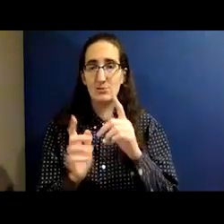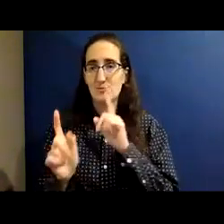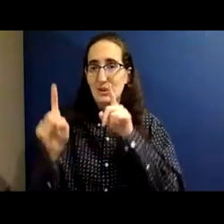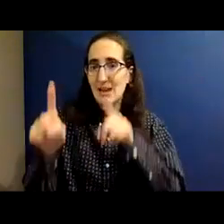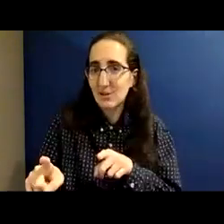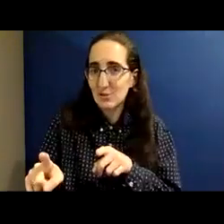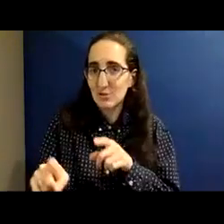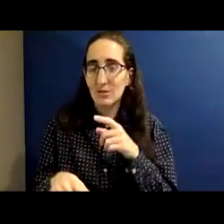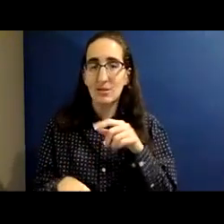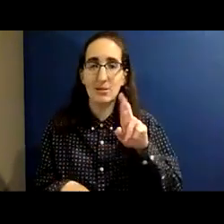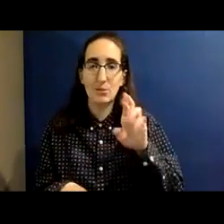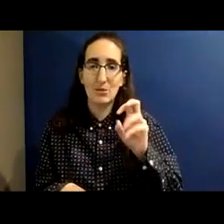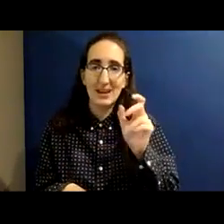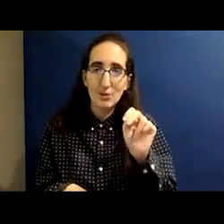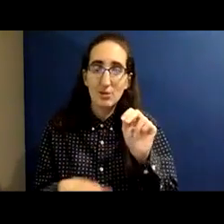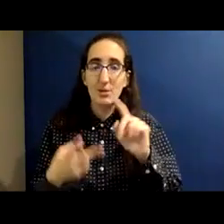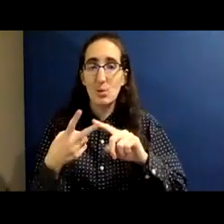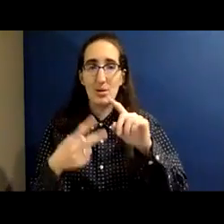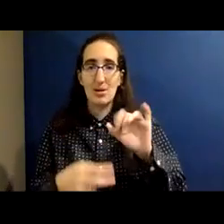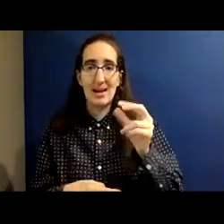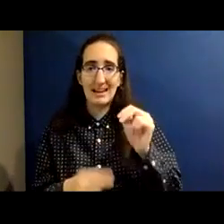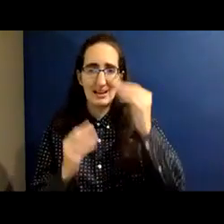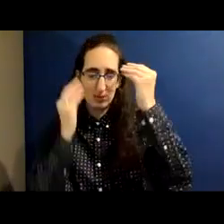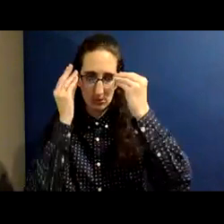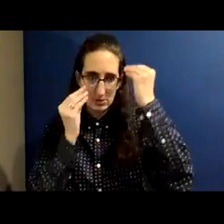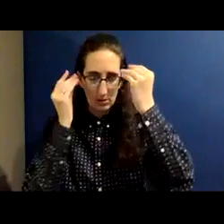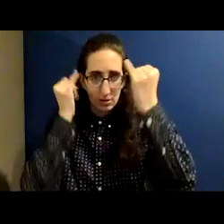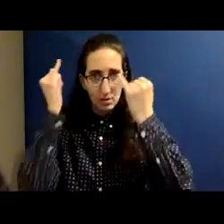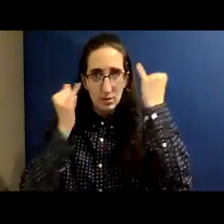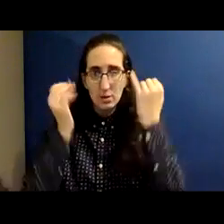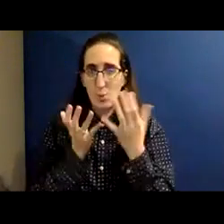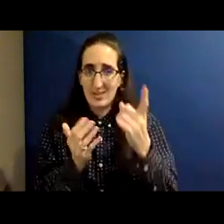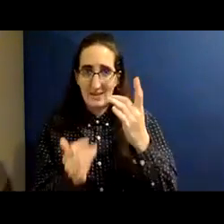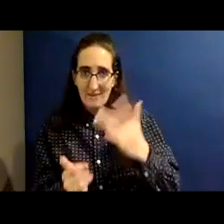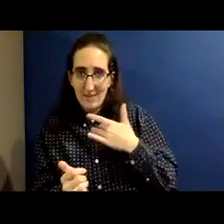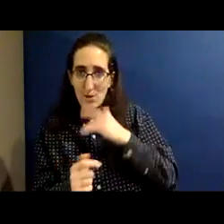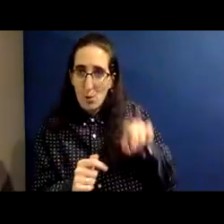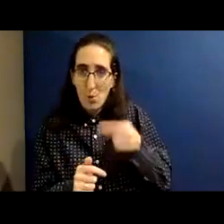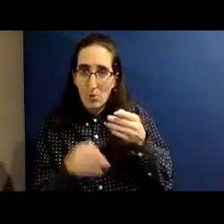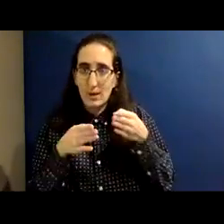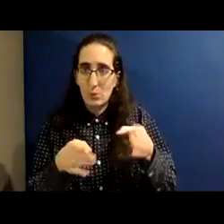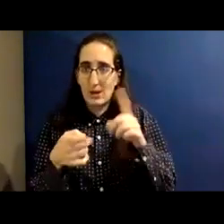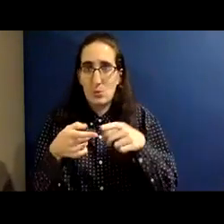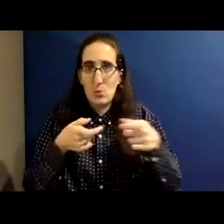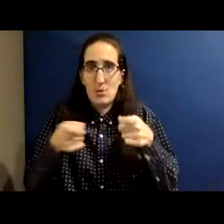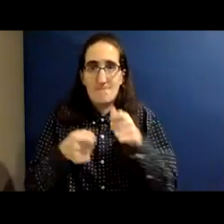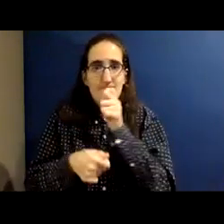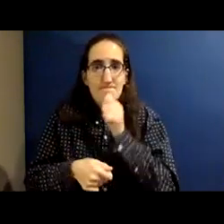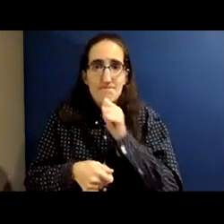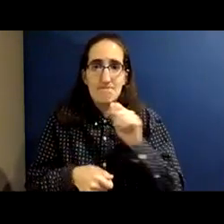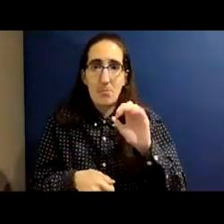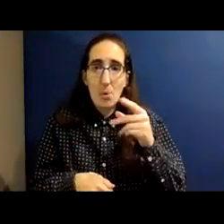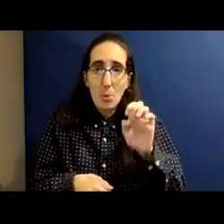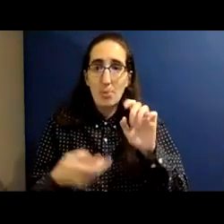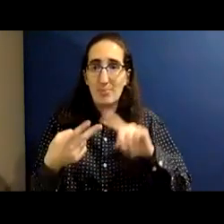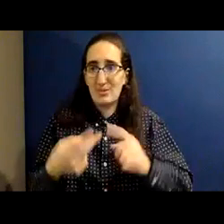reaction, or the ideation is what they feel like is the only way to cope or survive.